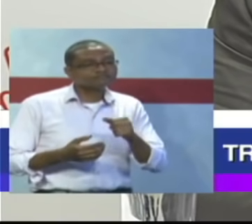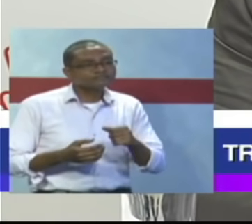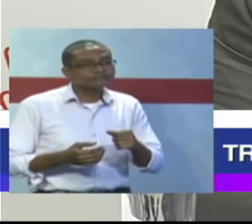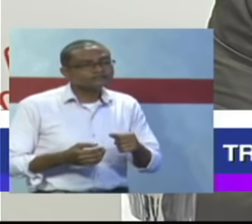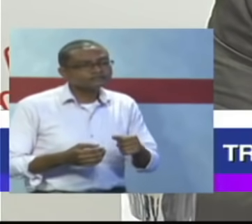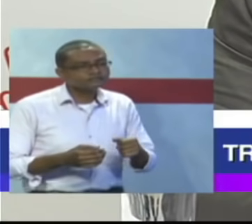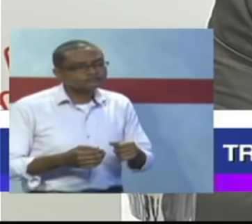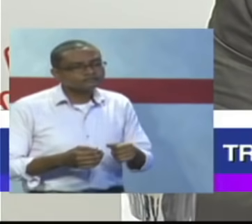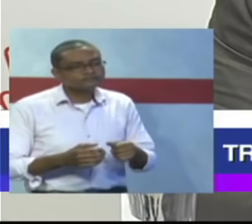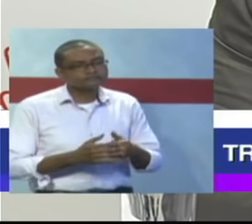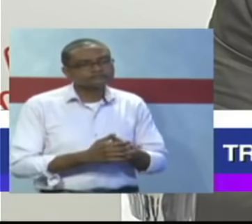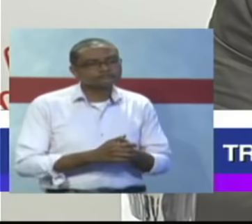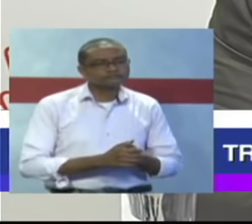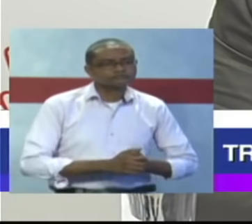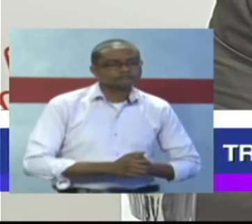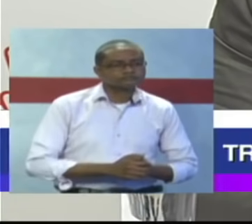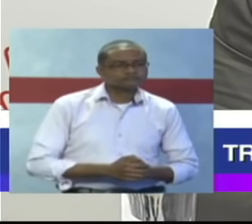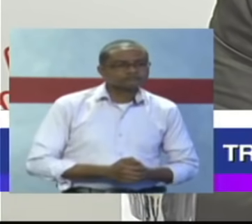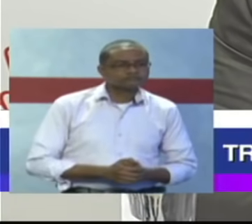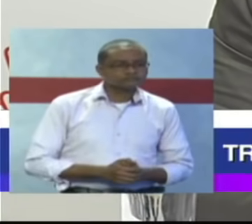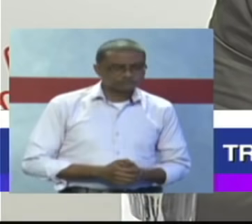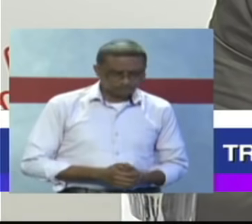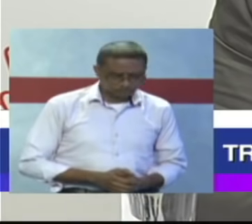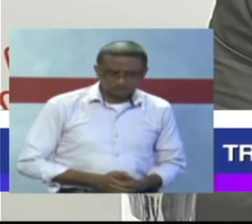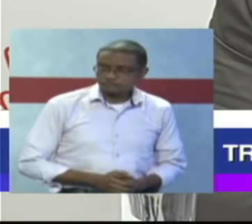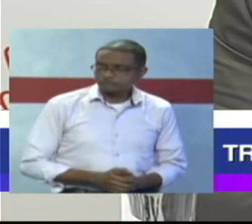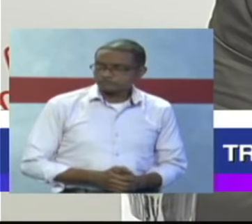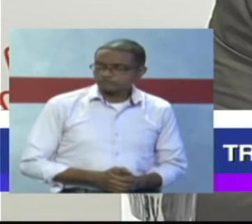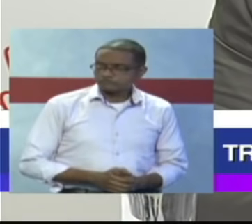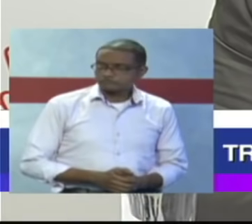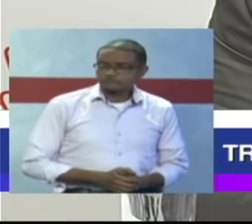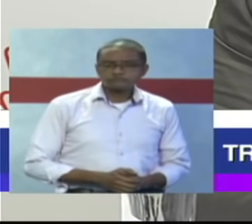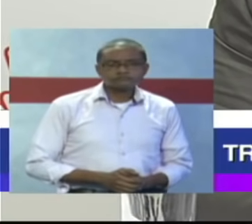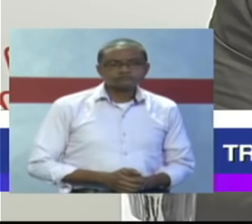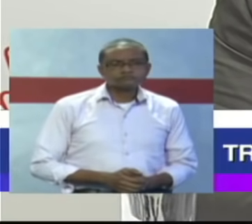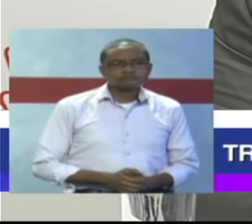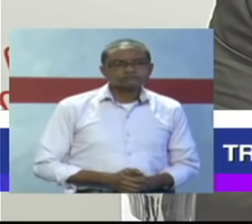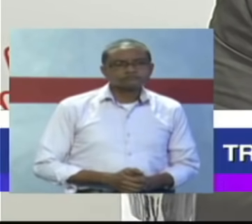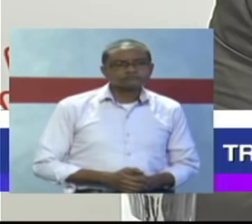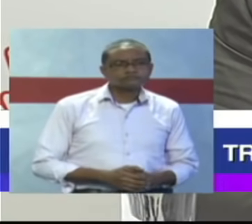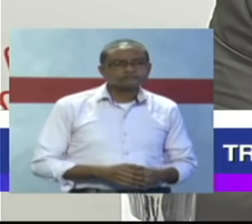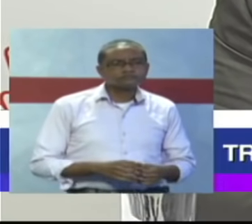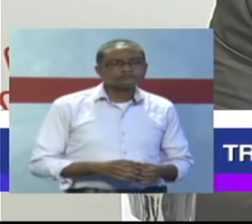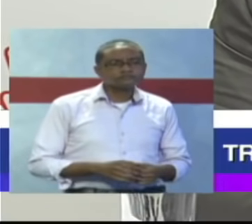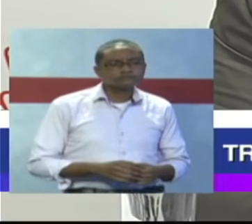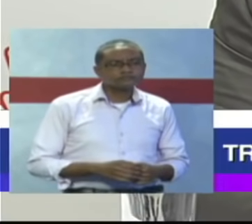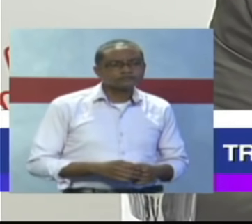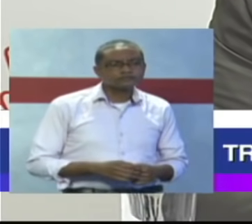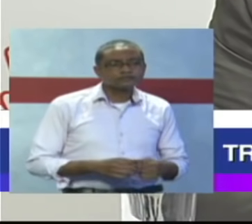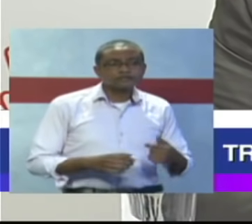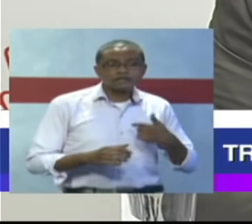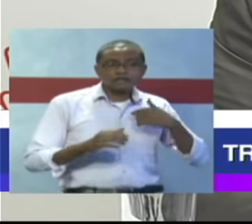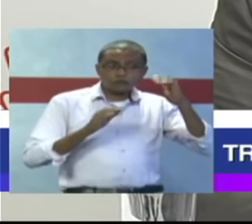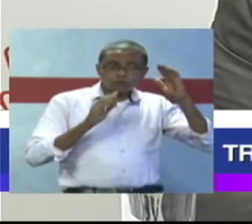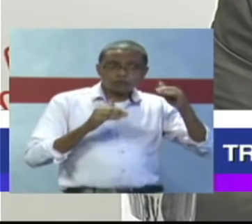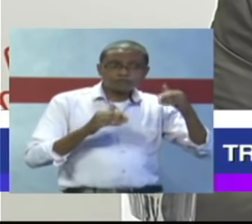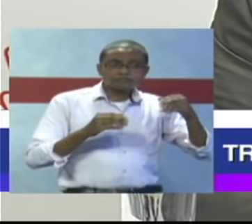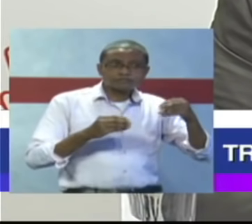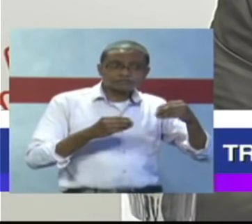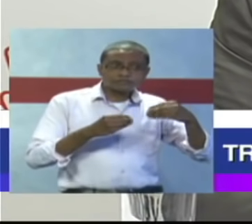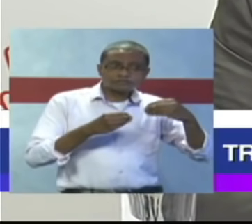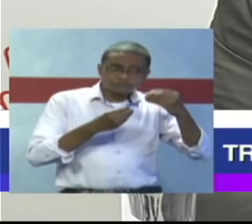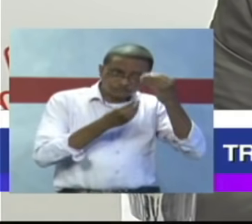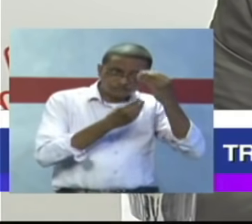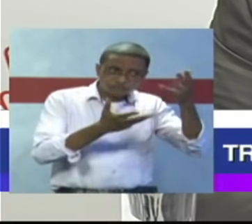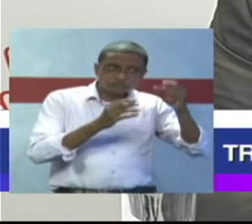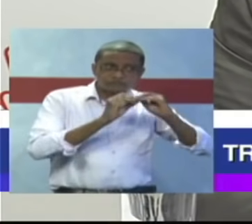described without the risk of referencing specific deaths. I'm hoping to have made that clear. Very